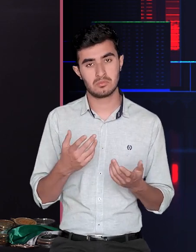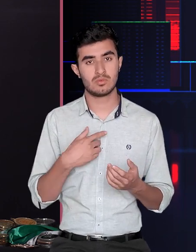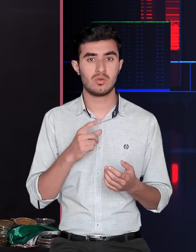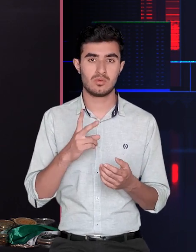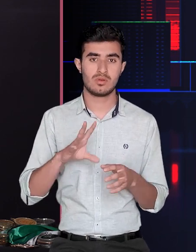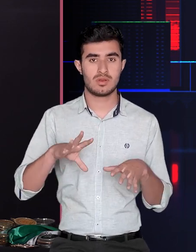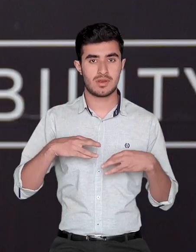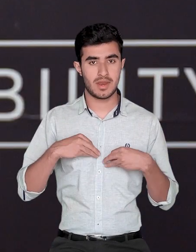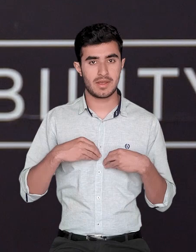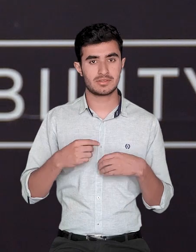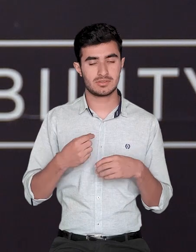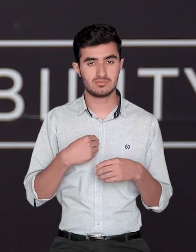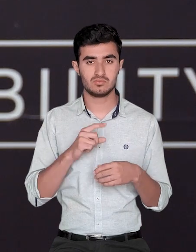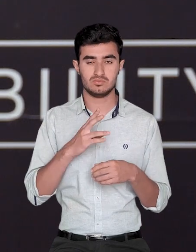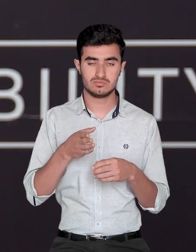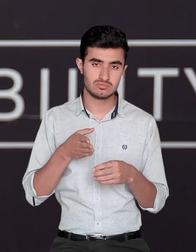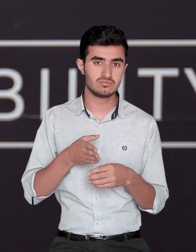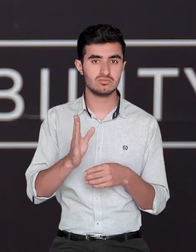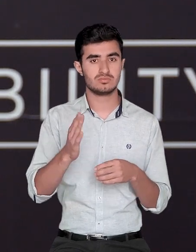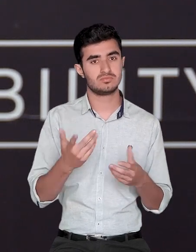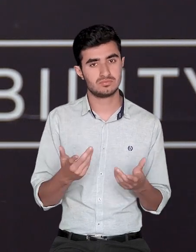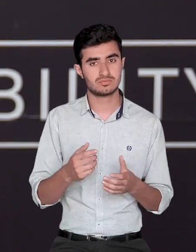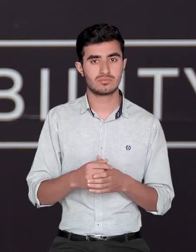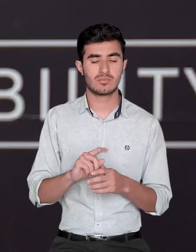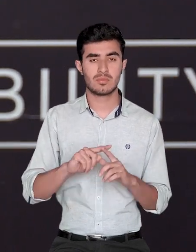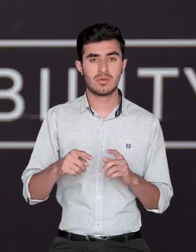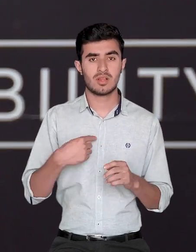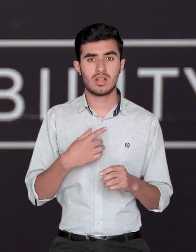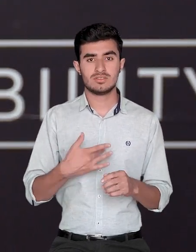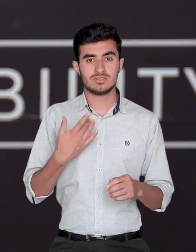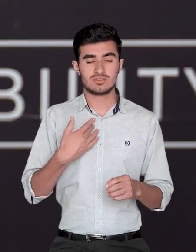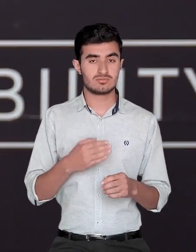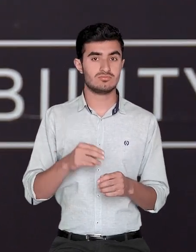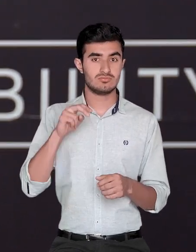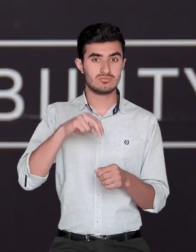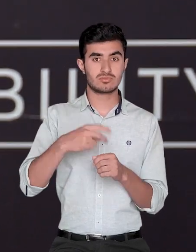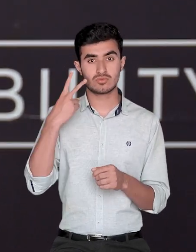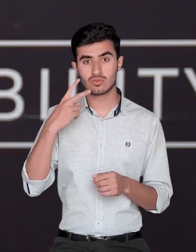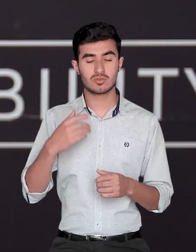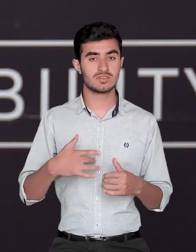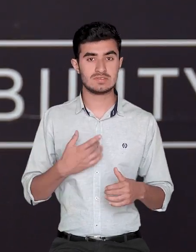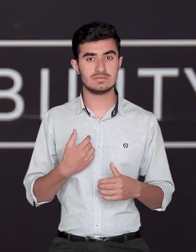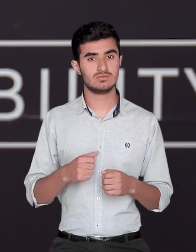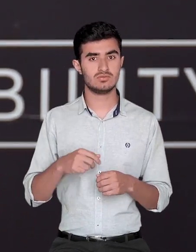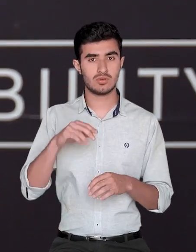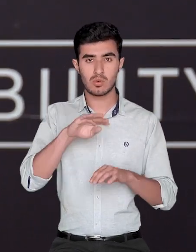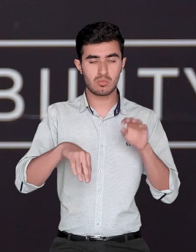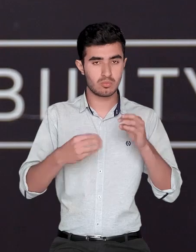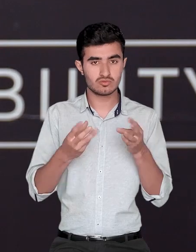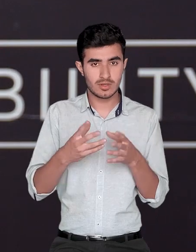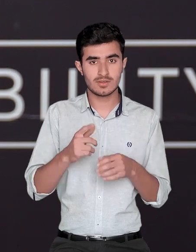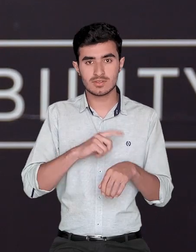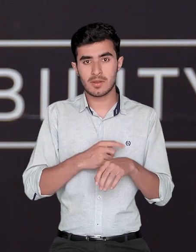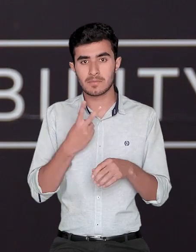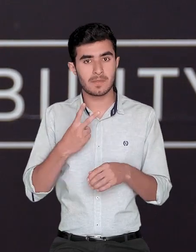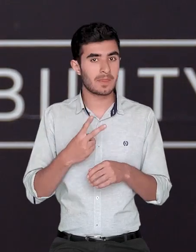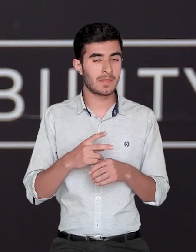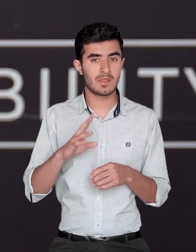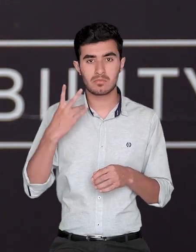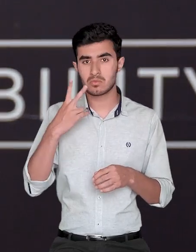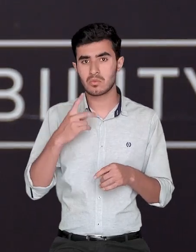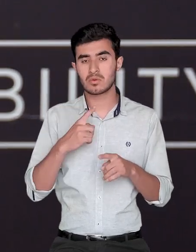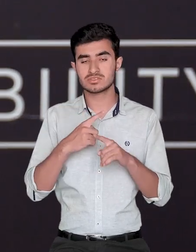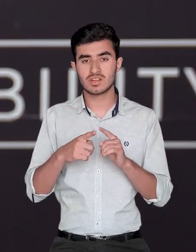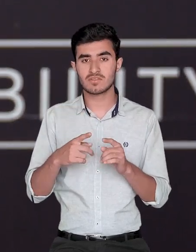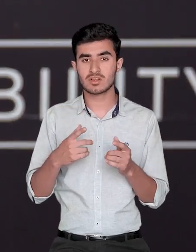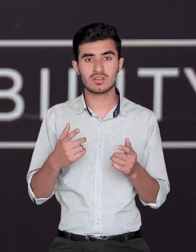the exposure and take the opportunity anyway. I was very confident going in, but then when we got to the pool and I saw the